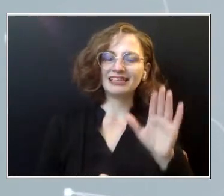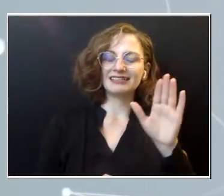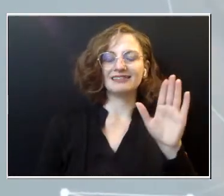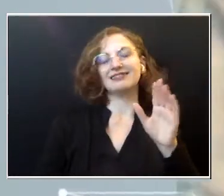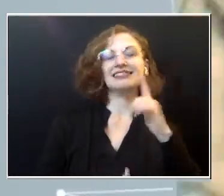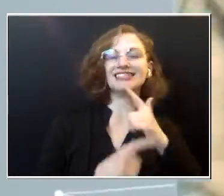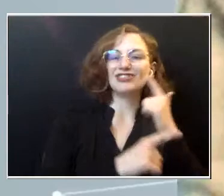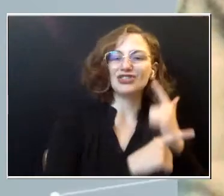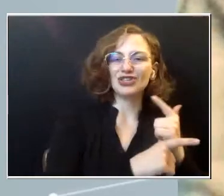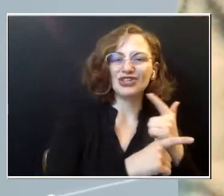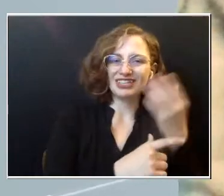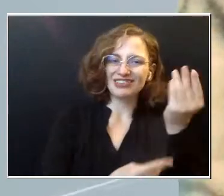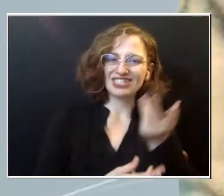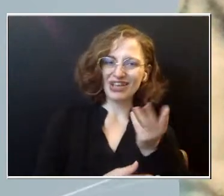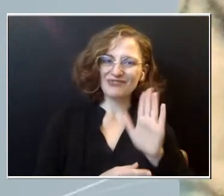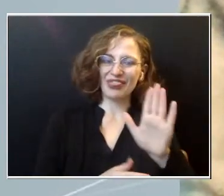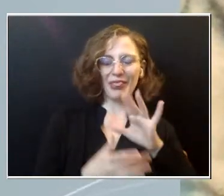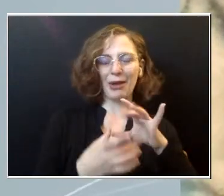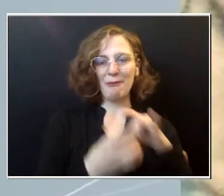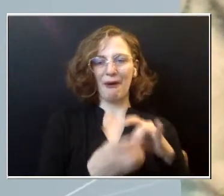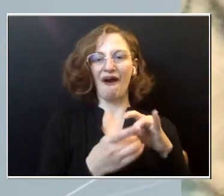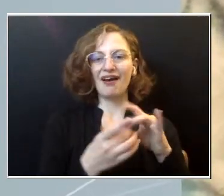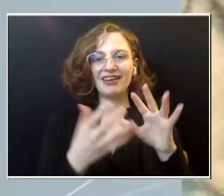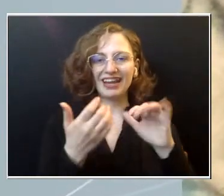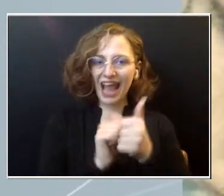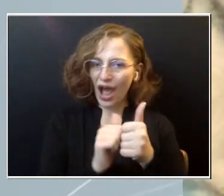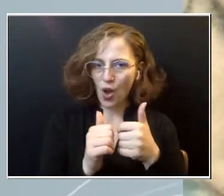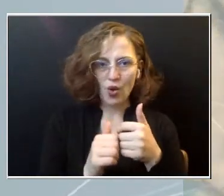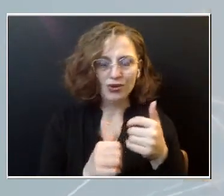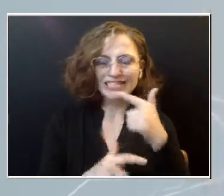maybe some of those conversations were like with them.